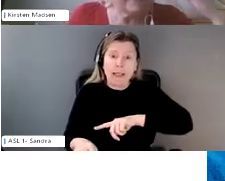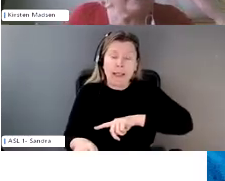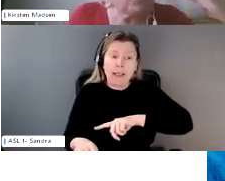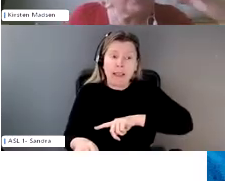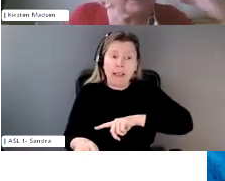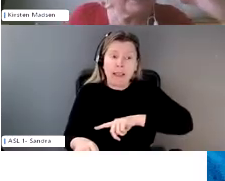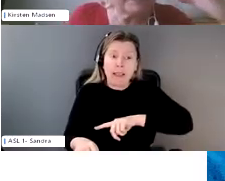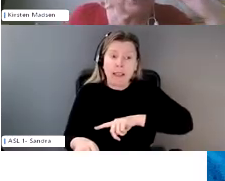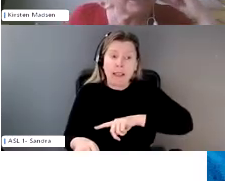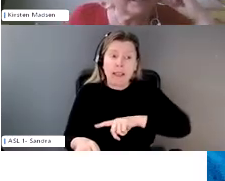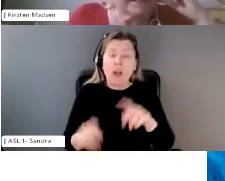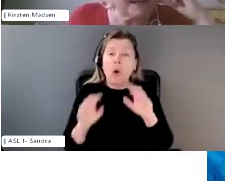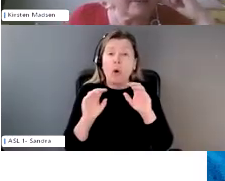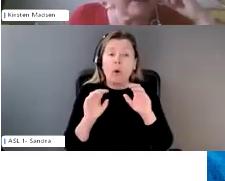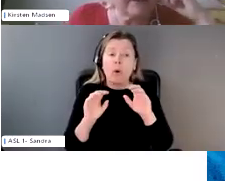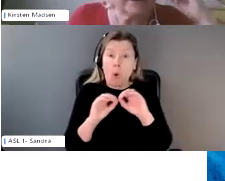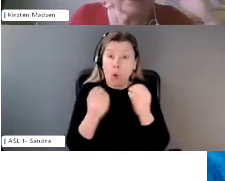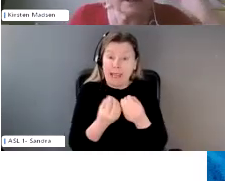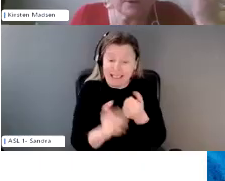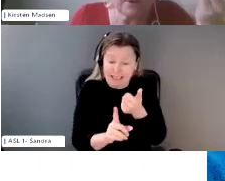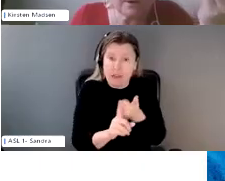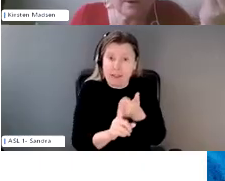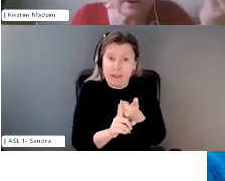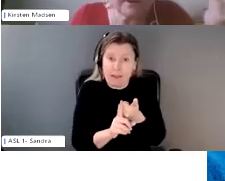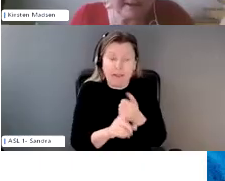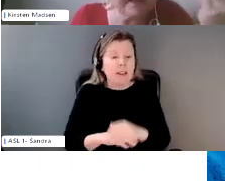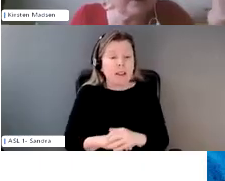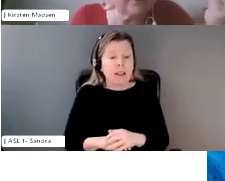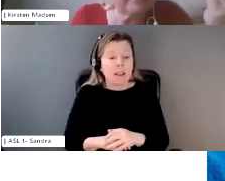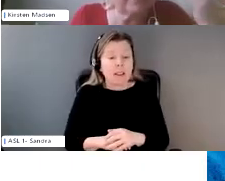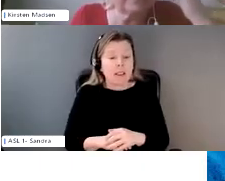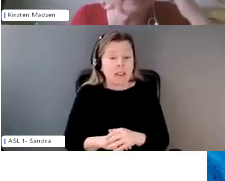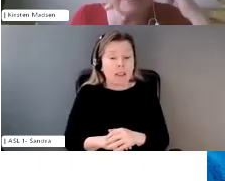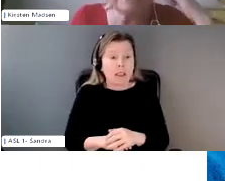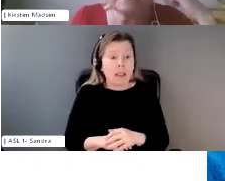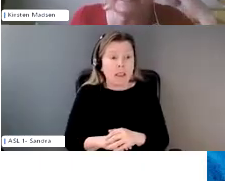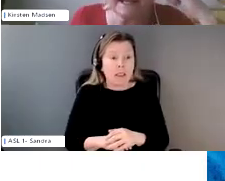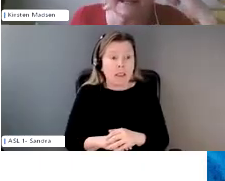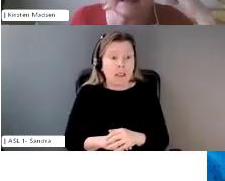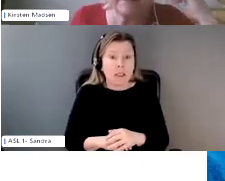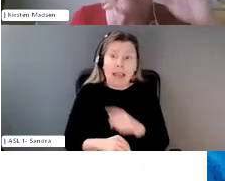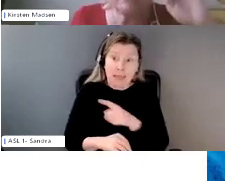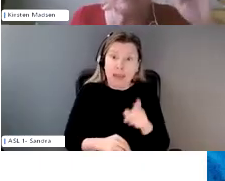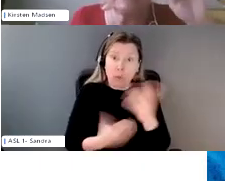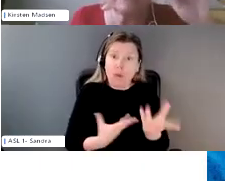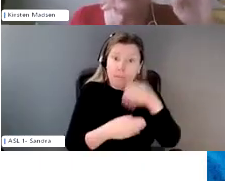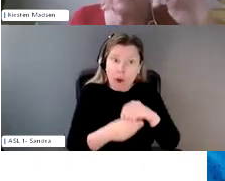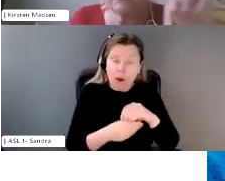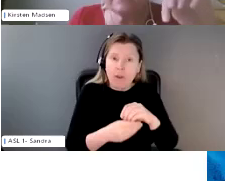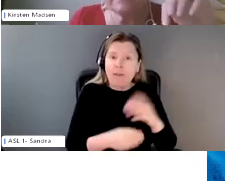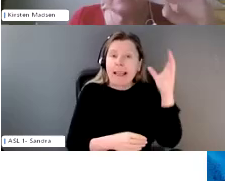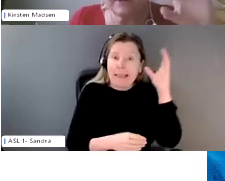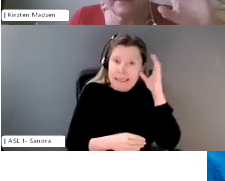that the organization itself, so that they were involved and listening, that we would